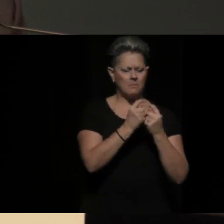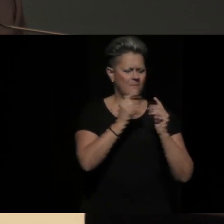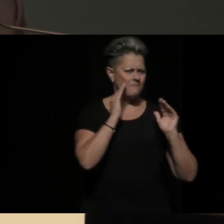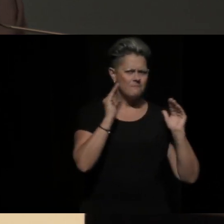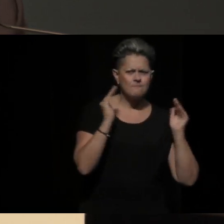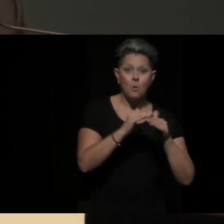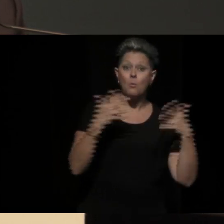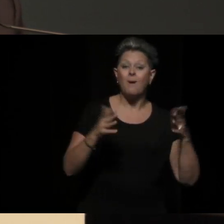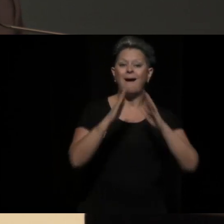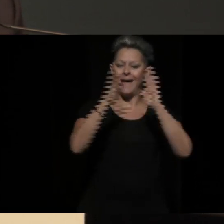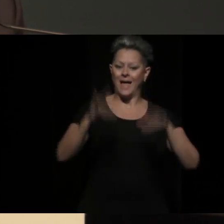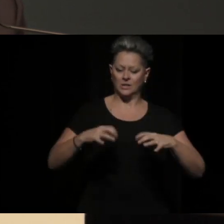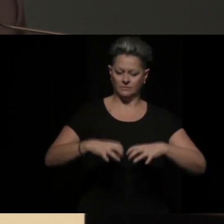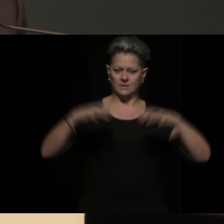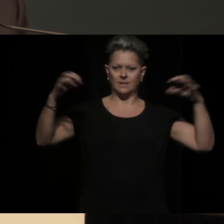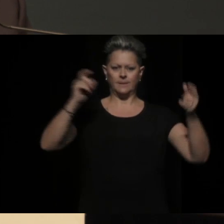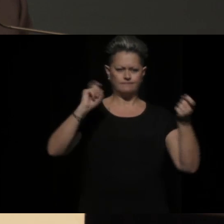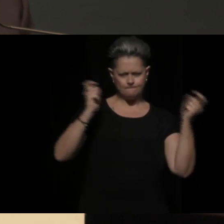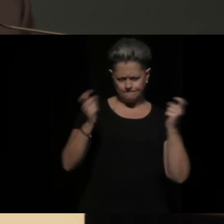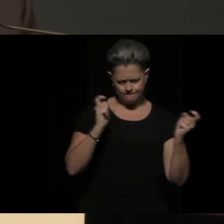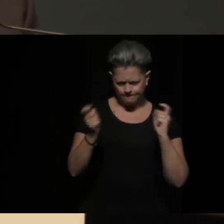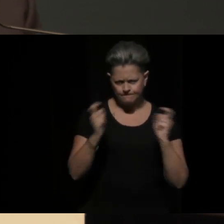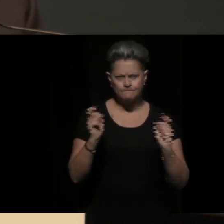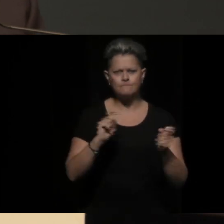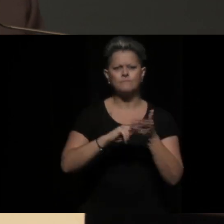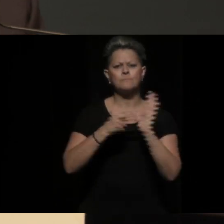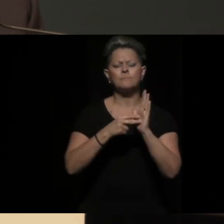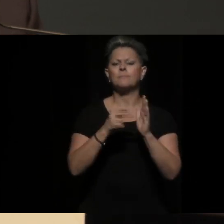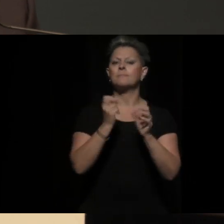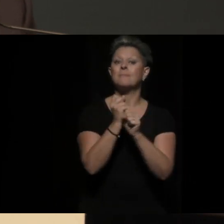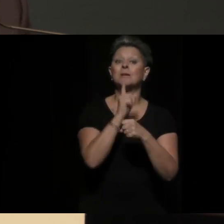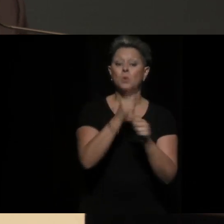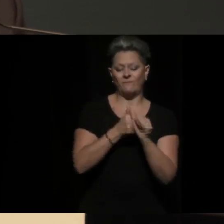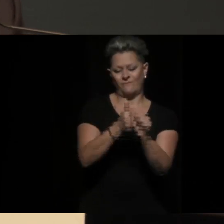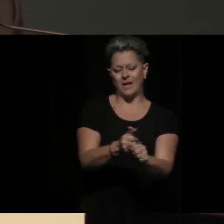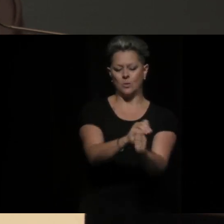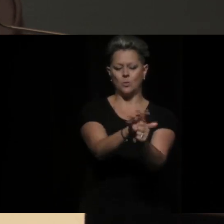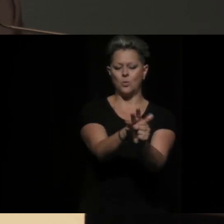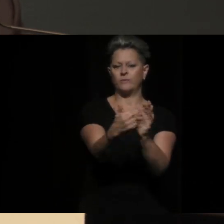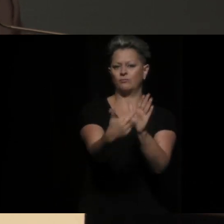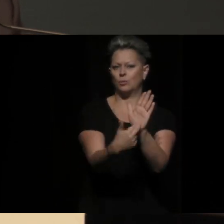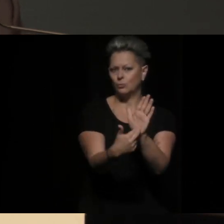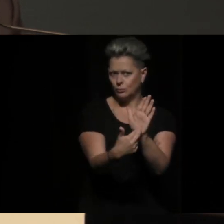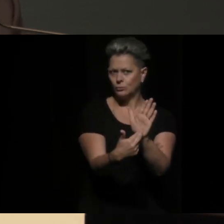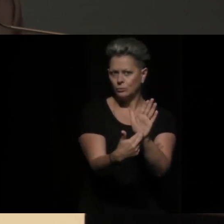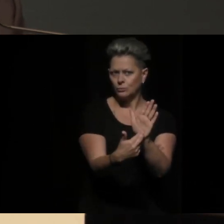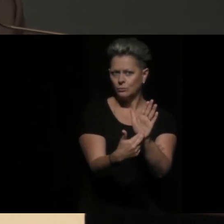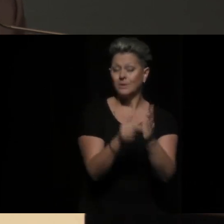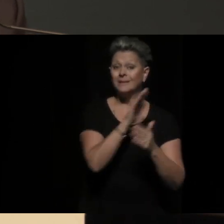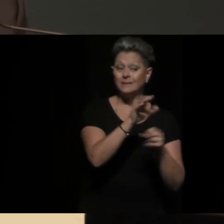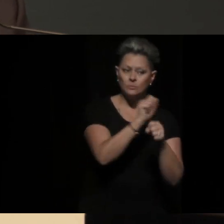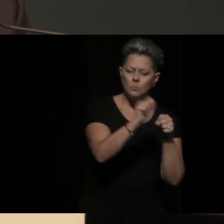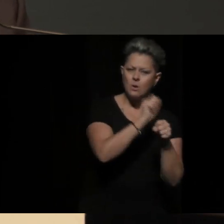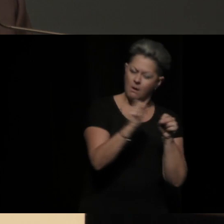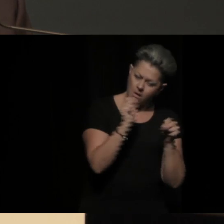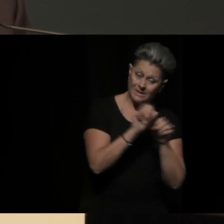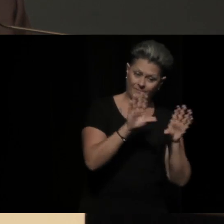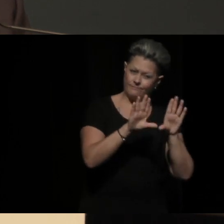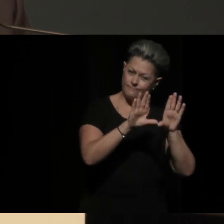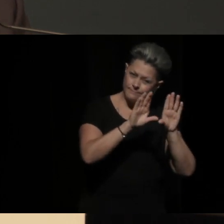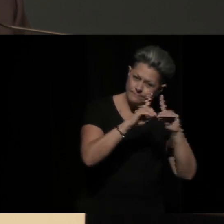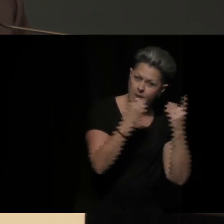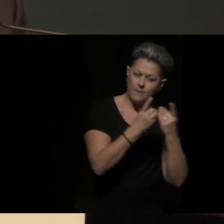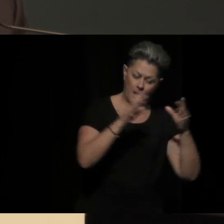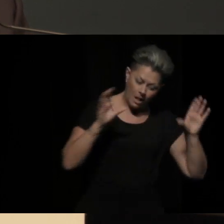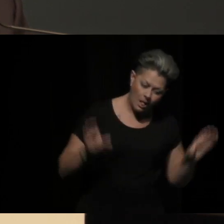of Assembly to meet requirements for the COVID-19 pandemic. His division worked tirelessly with the Department of Health